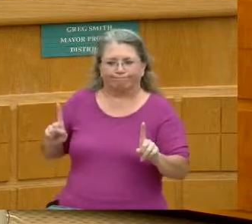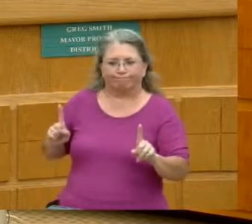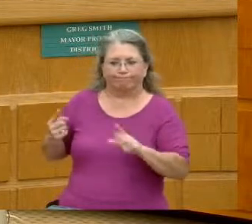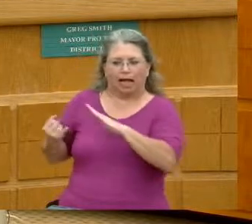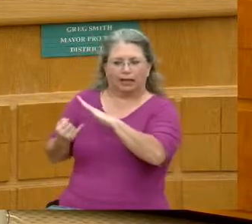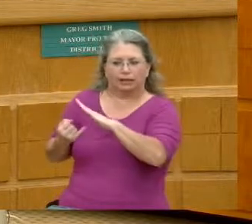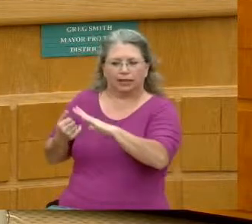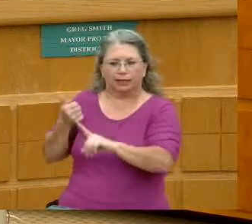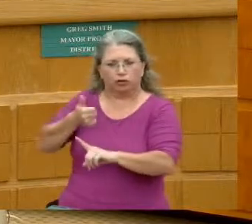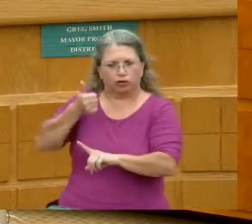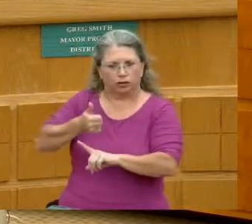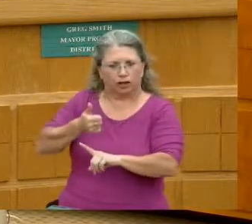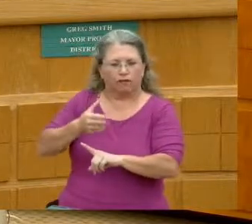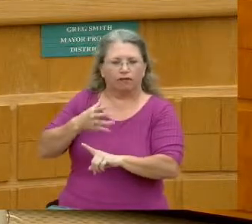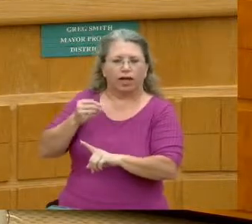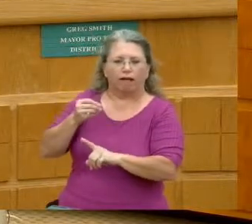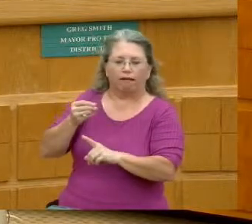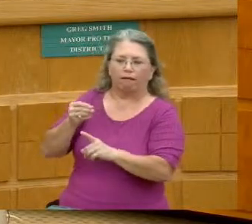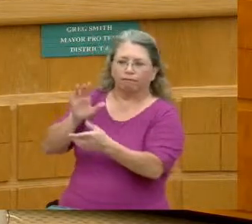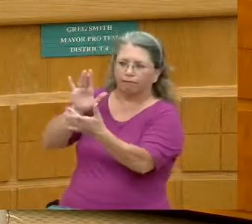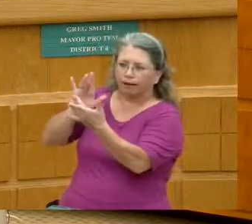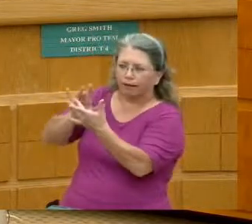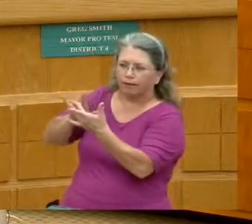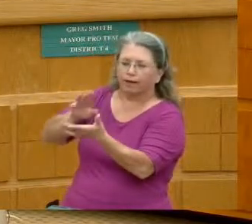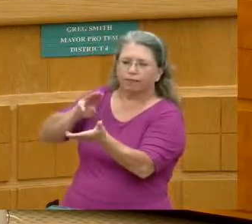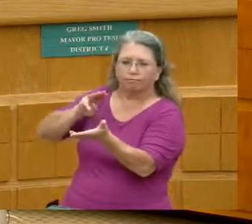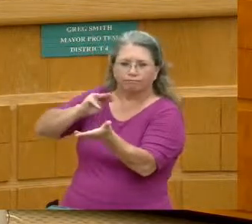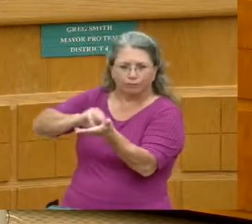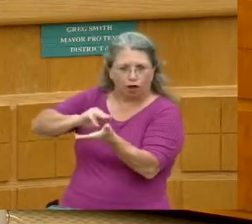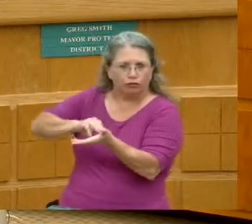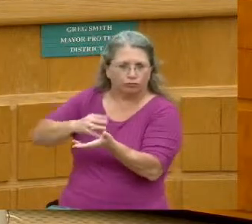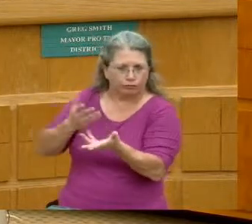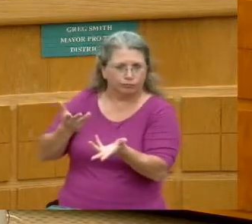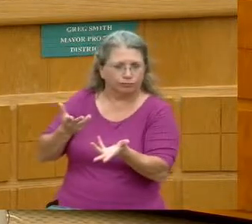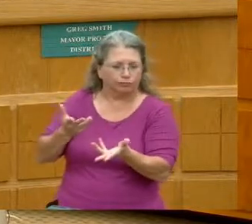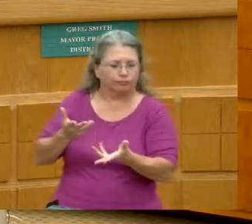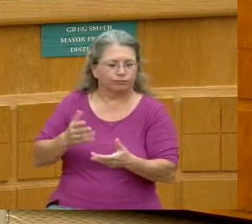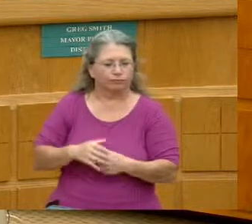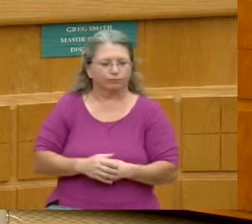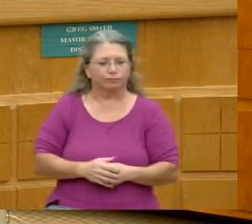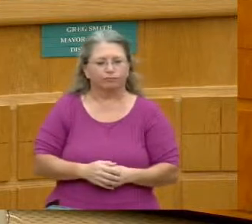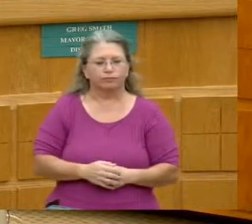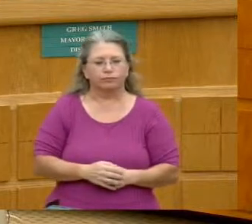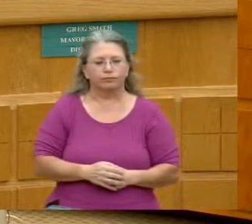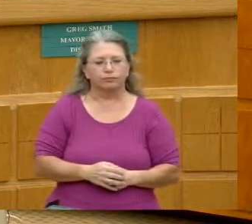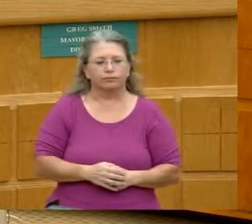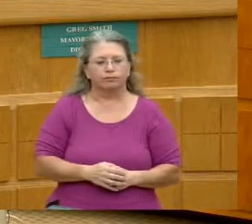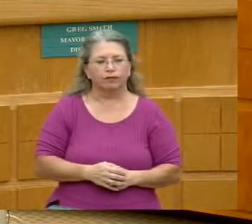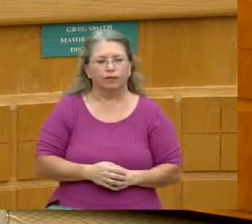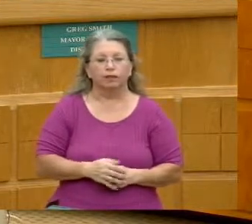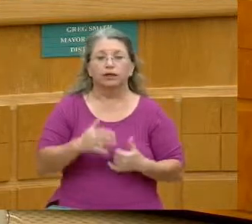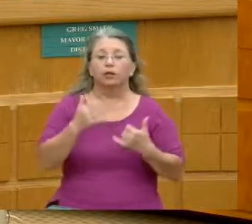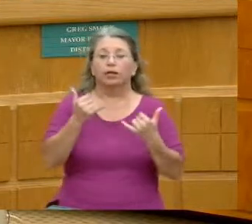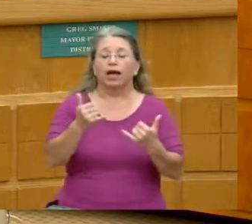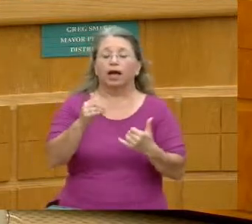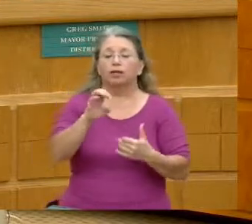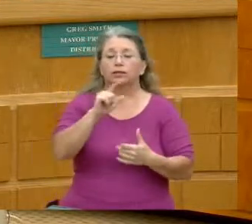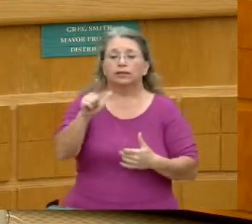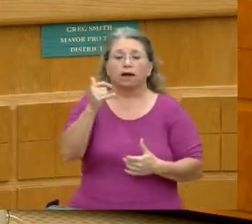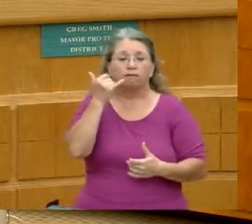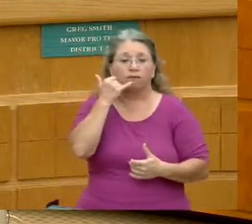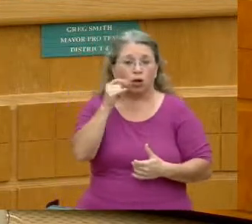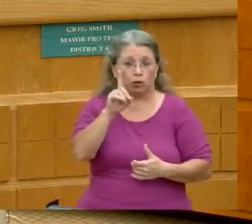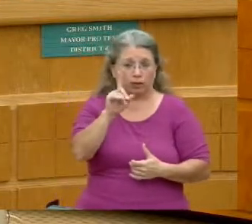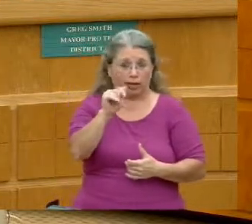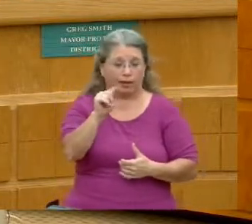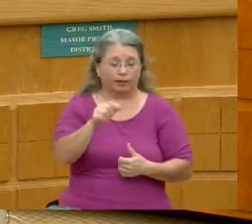from spreading COVID-19 further if you do have it. Okay, so with that, let's look at the cell phone data. Again, school